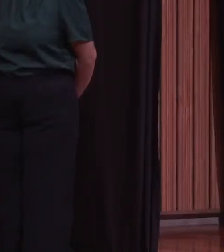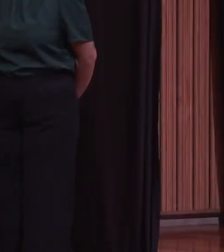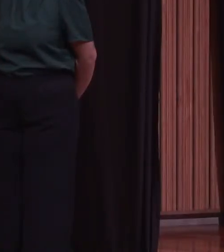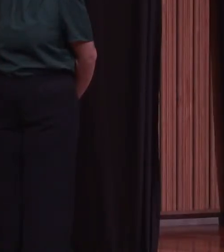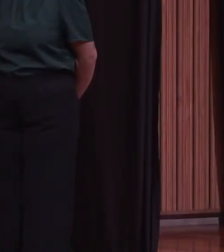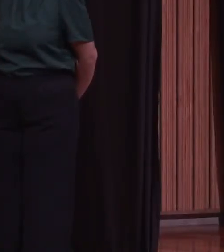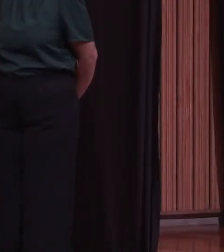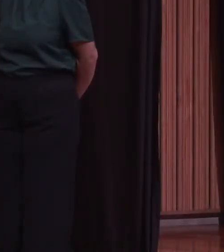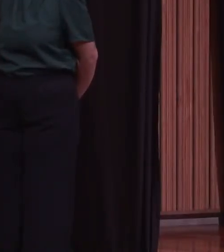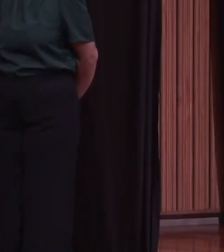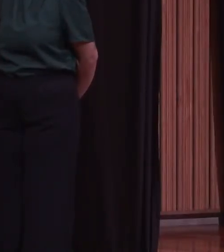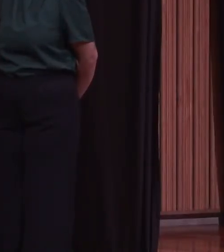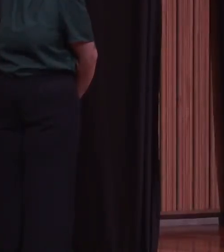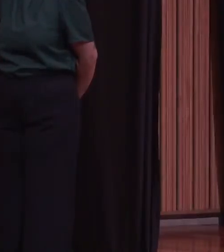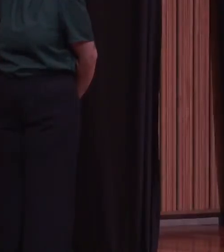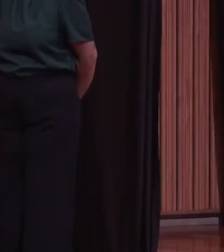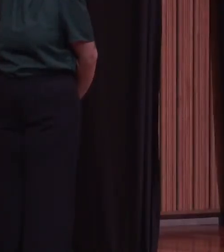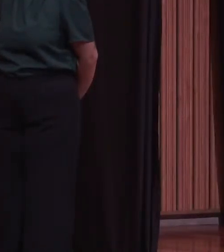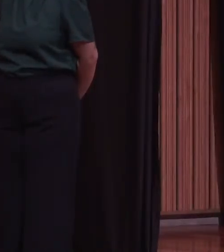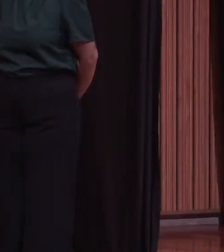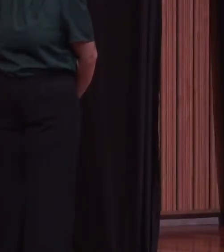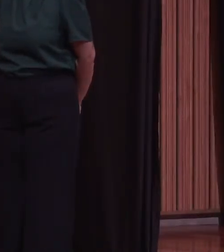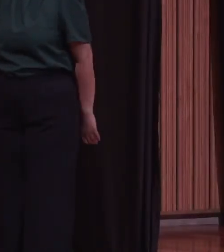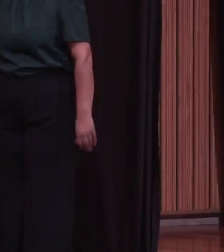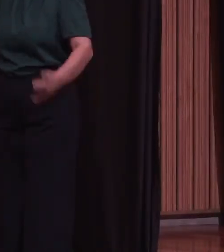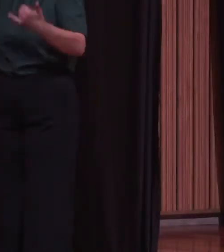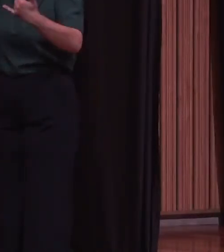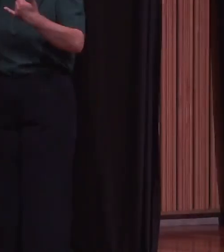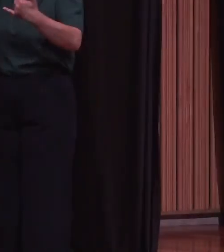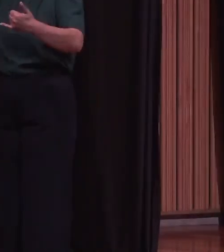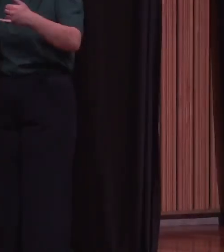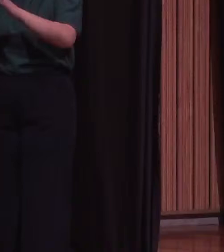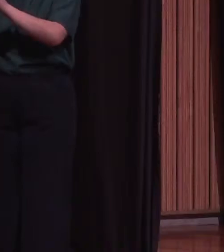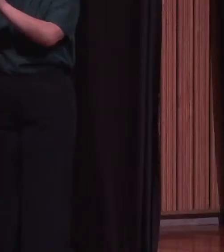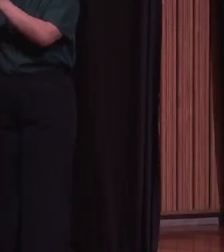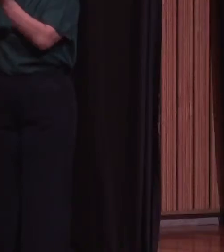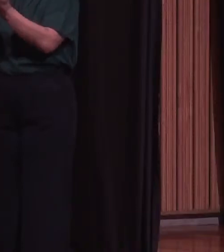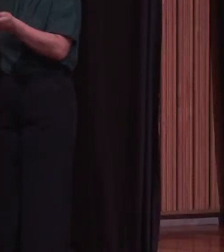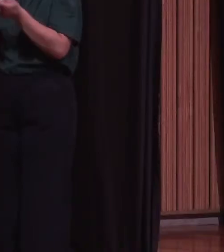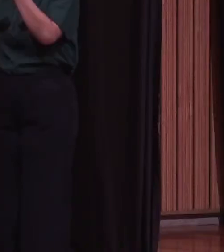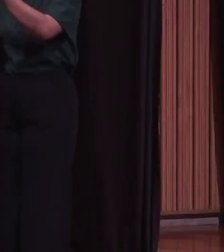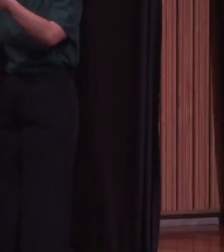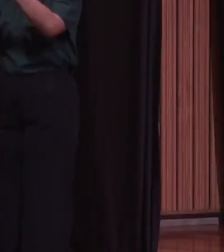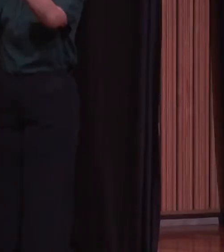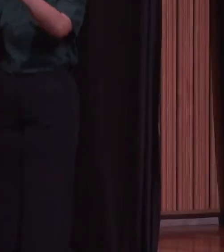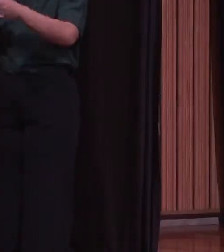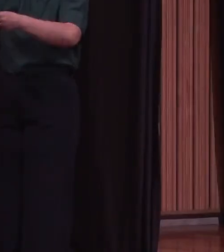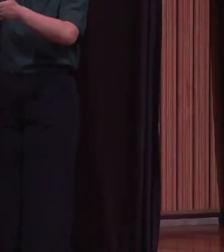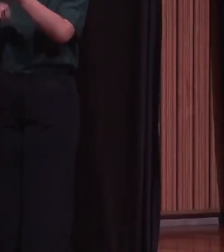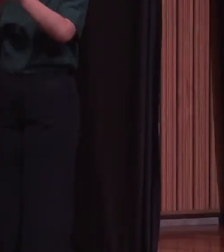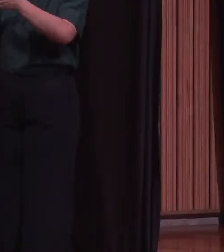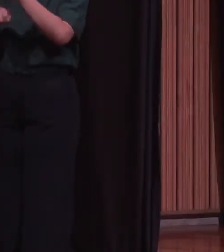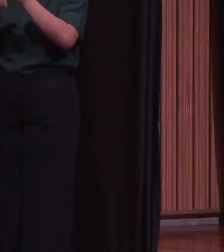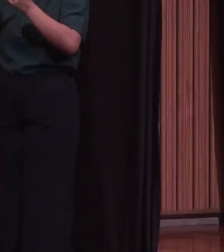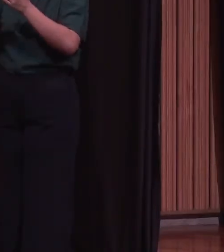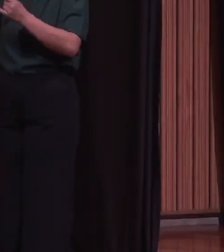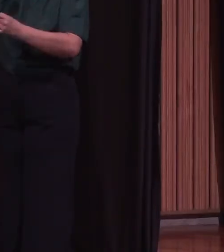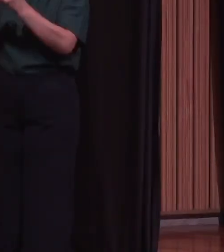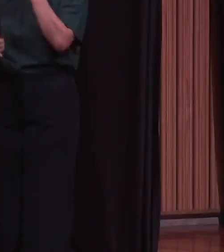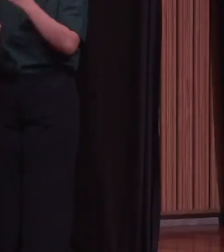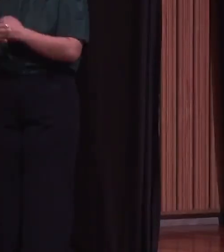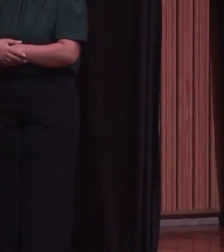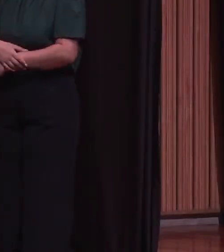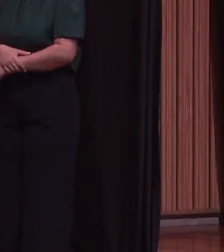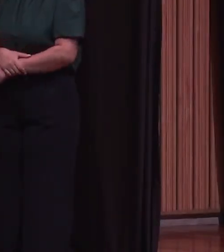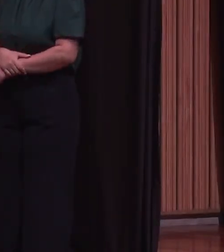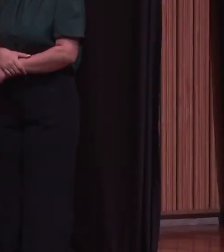Muchas gracias. Te vamos a entregar el libro en este momento, pero la profesora va a firmarlo al finalizar. Yes, I'll be happy